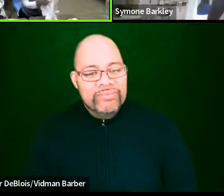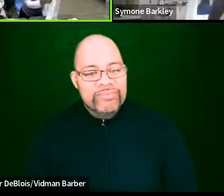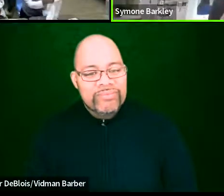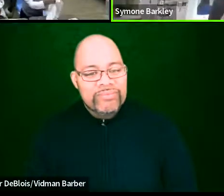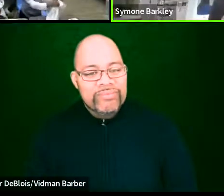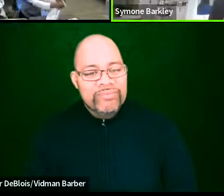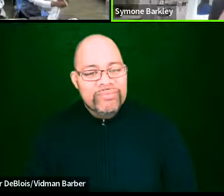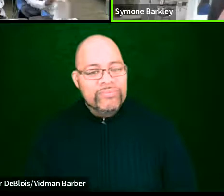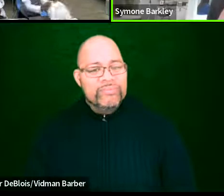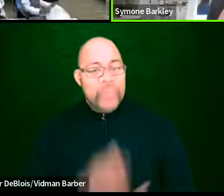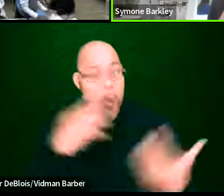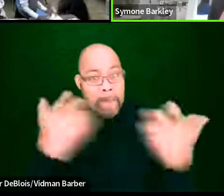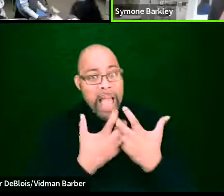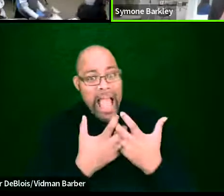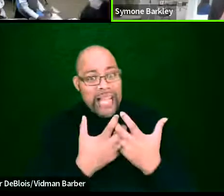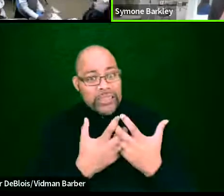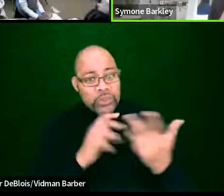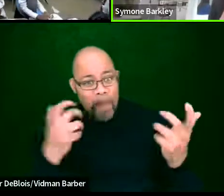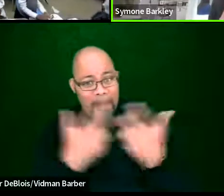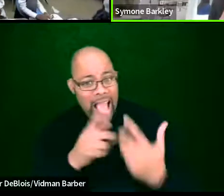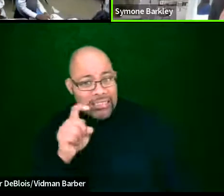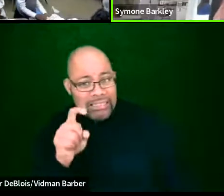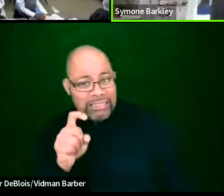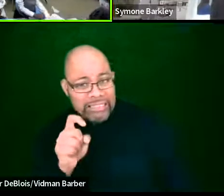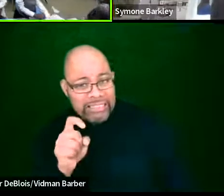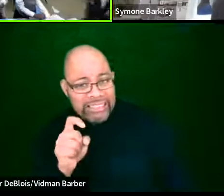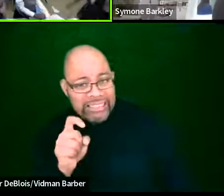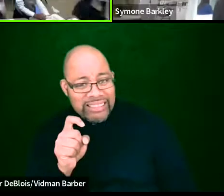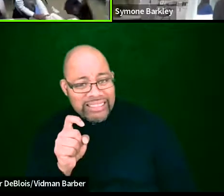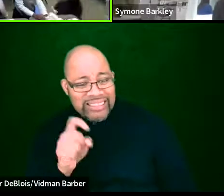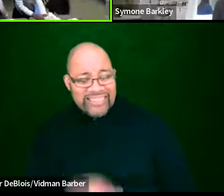It don't match. It don't match.